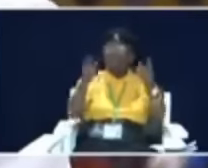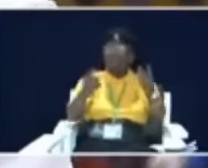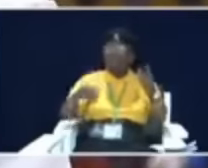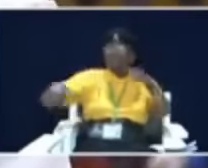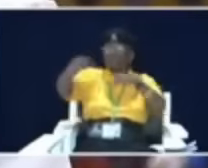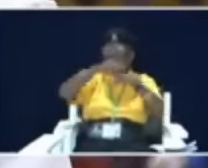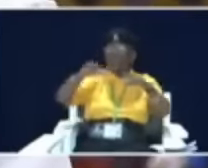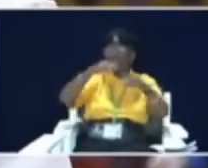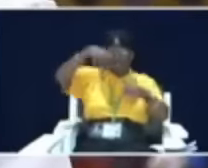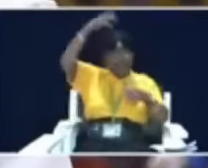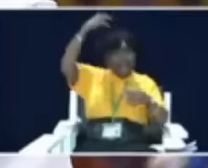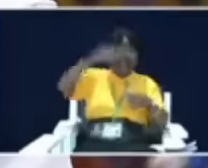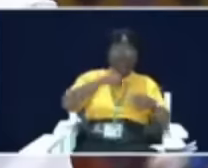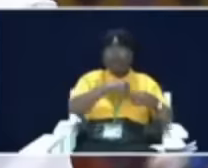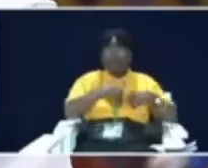also.